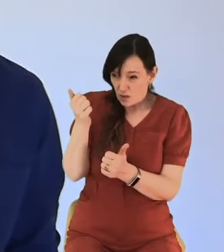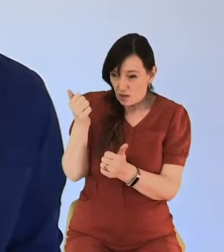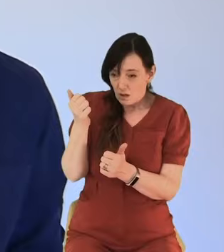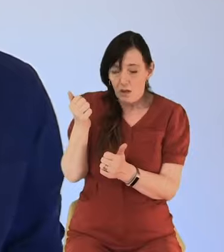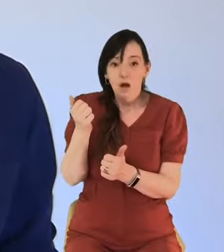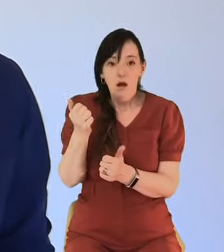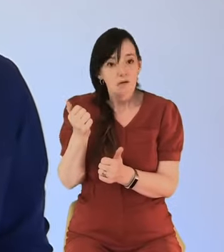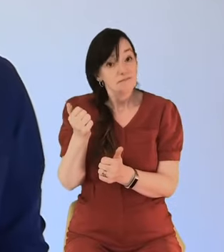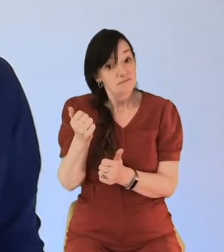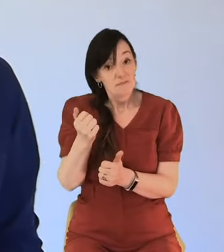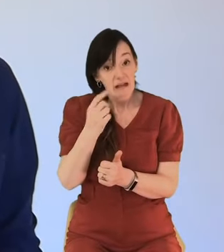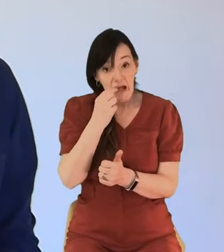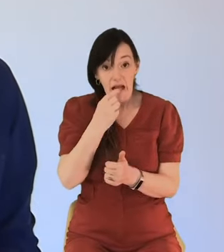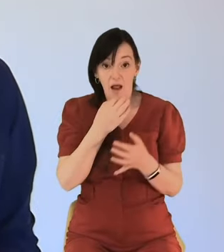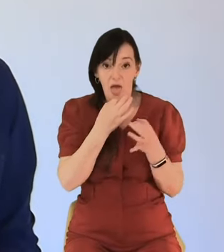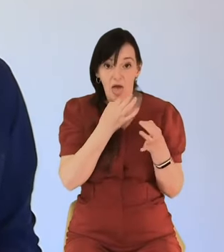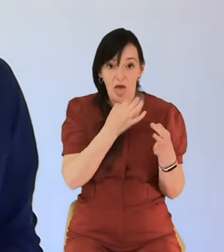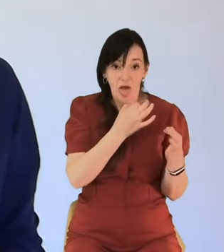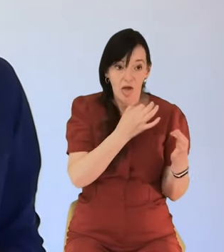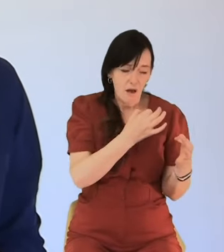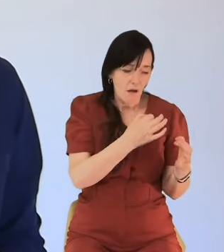It's so tempting to walk away, isn't it?